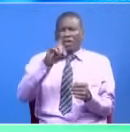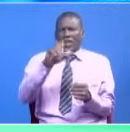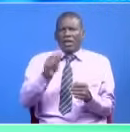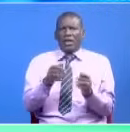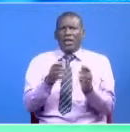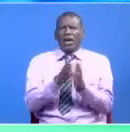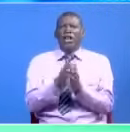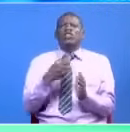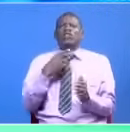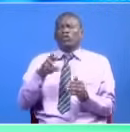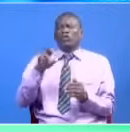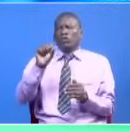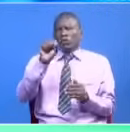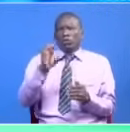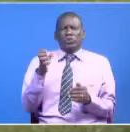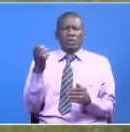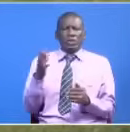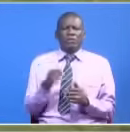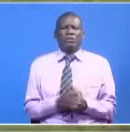by Rose Wangoi.